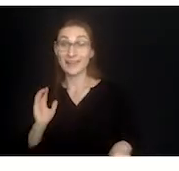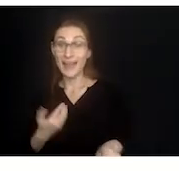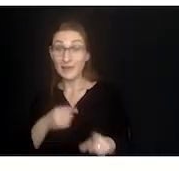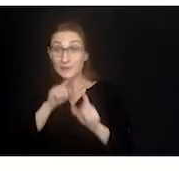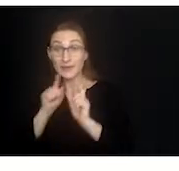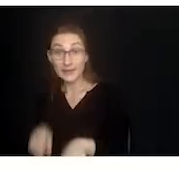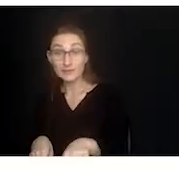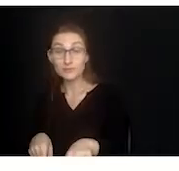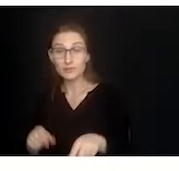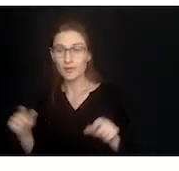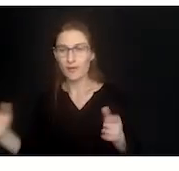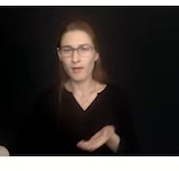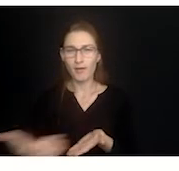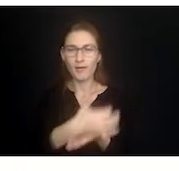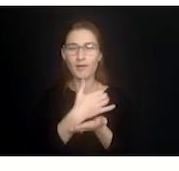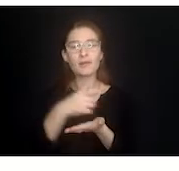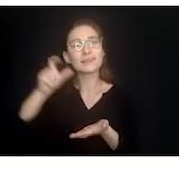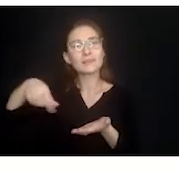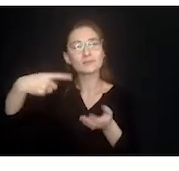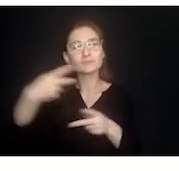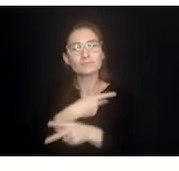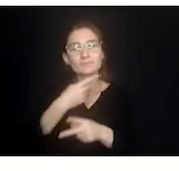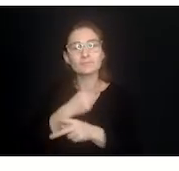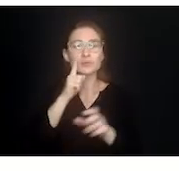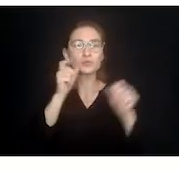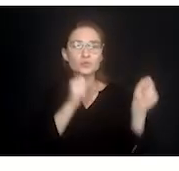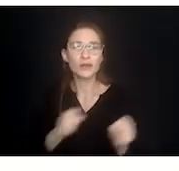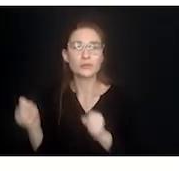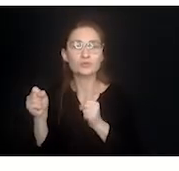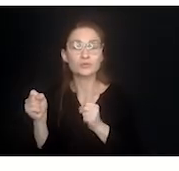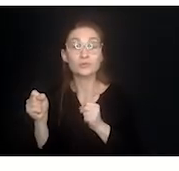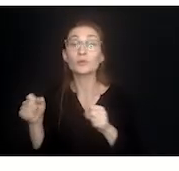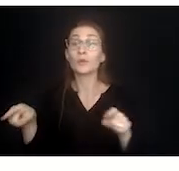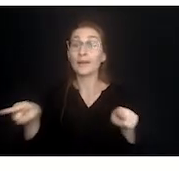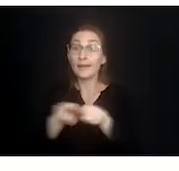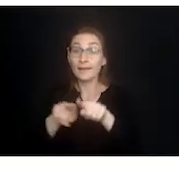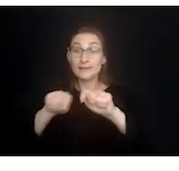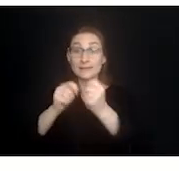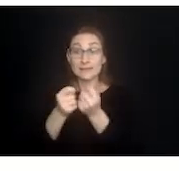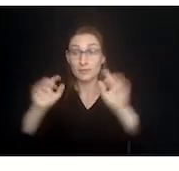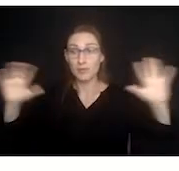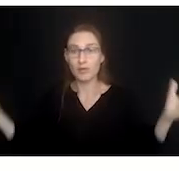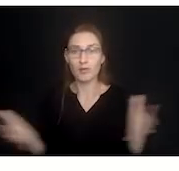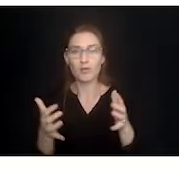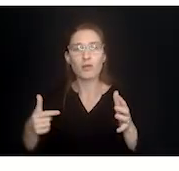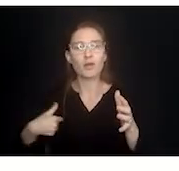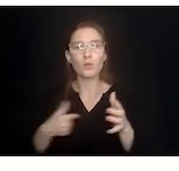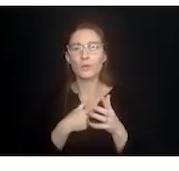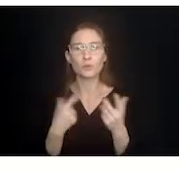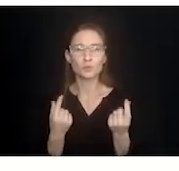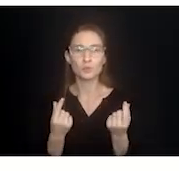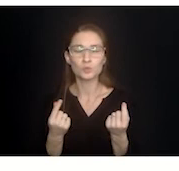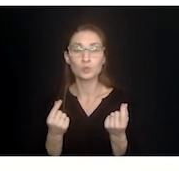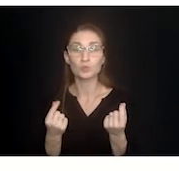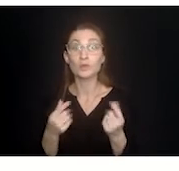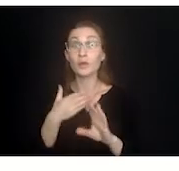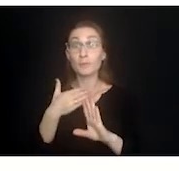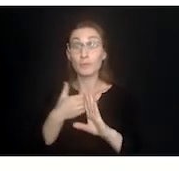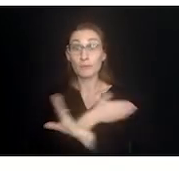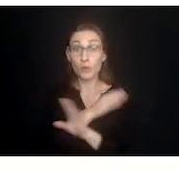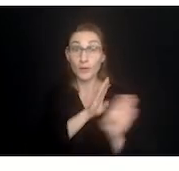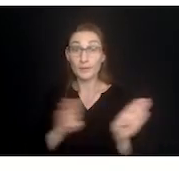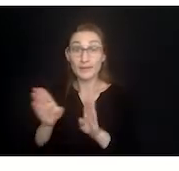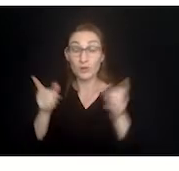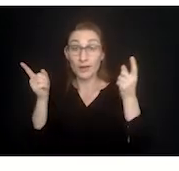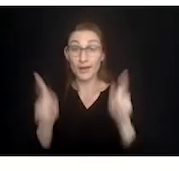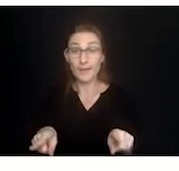how he reacts, and how we react, and what happens after, we needed to talk strategy. So what were we as a team going to do about the